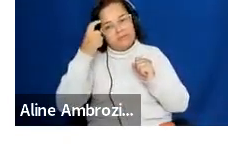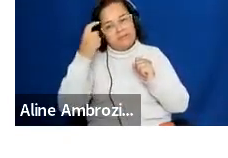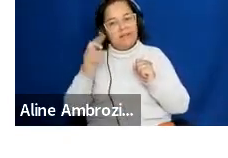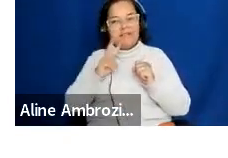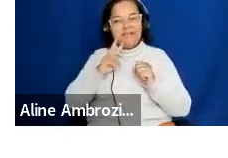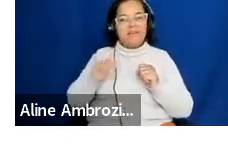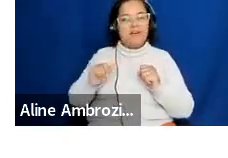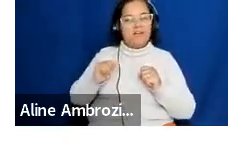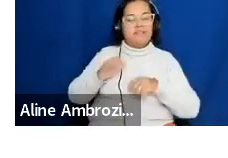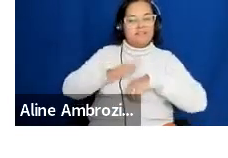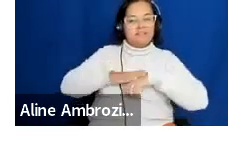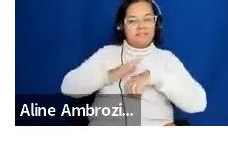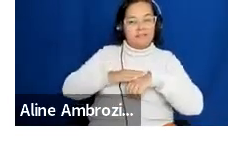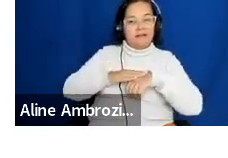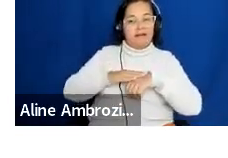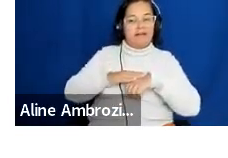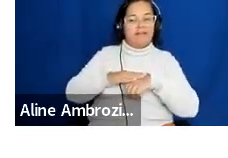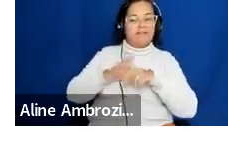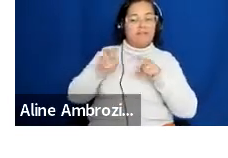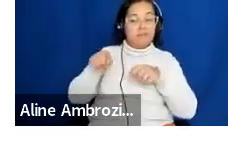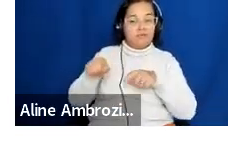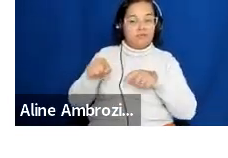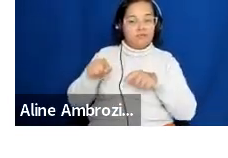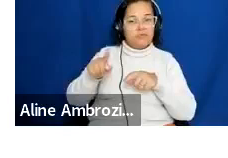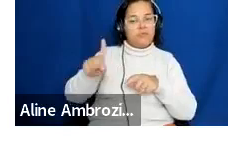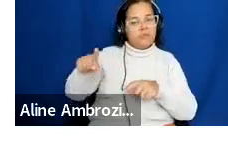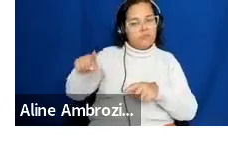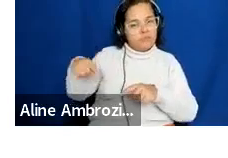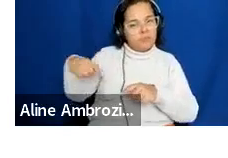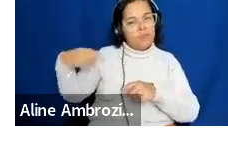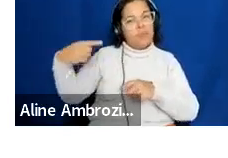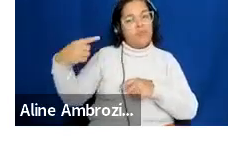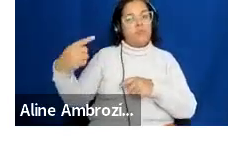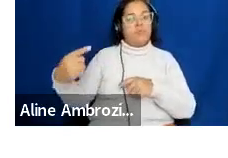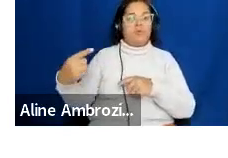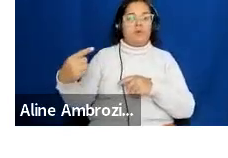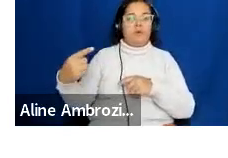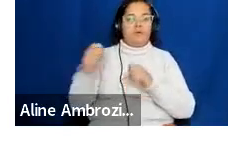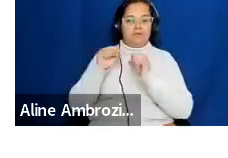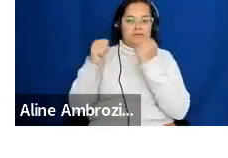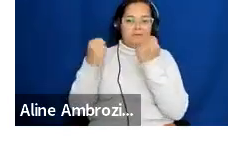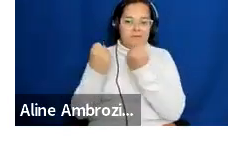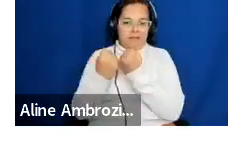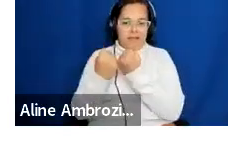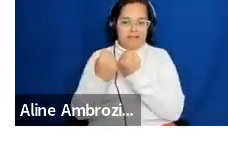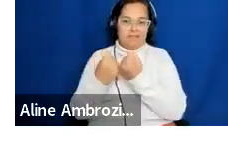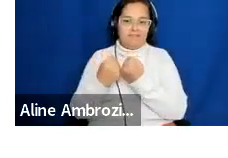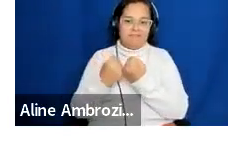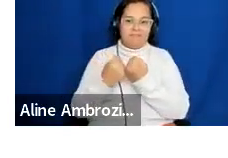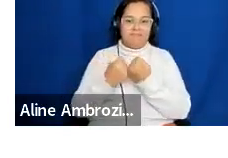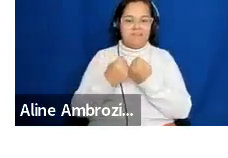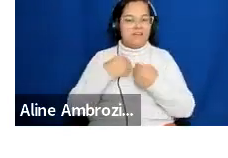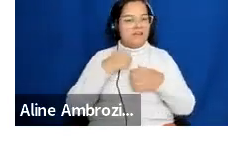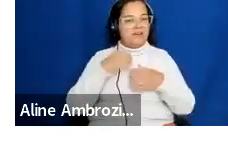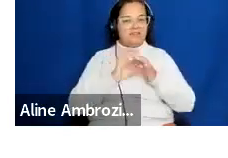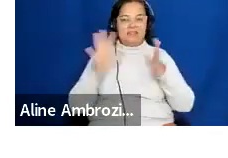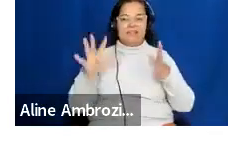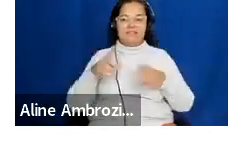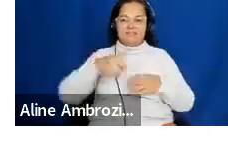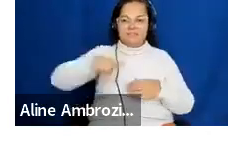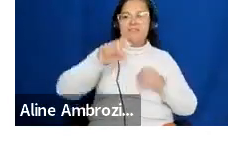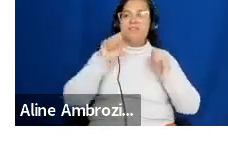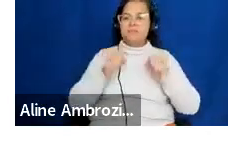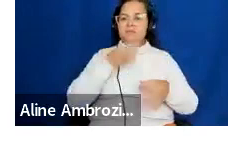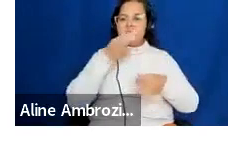for the second seminar, but I am open to your suggestion, as I've taken so much of your time already.